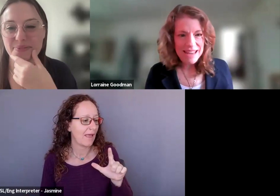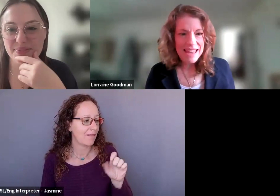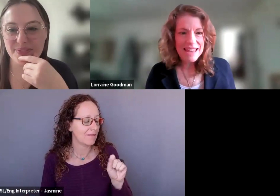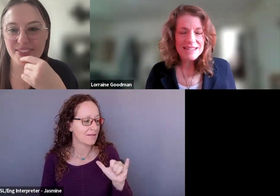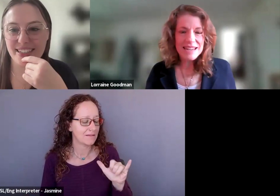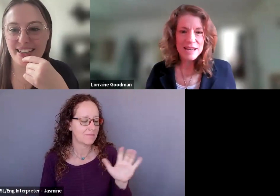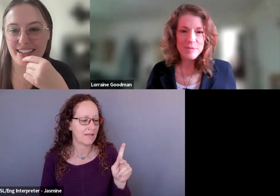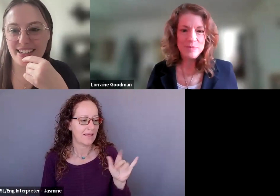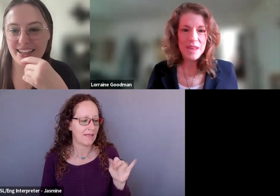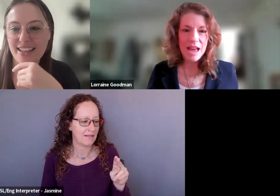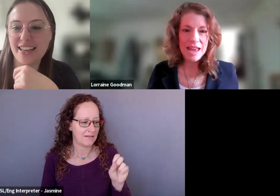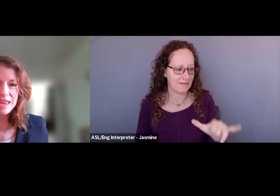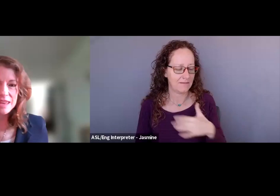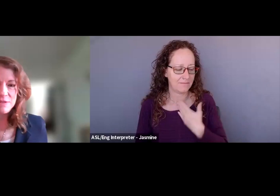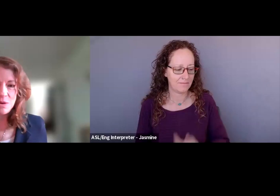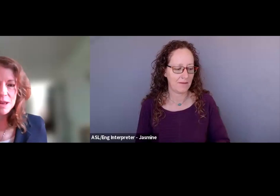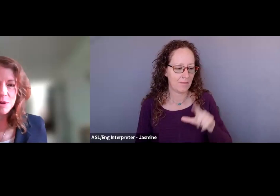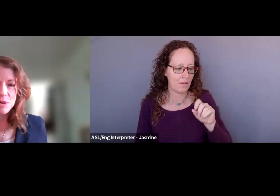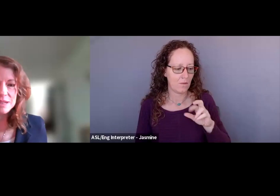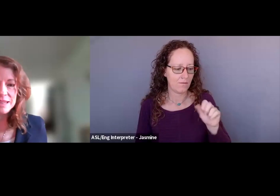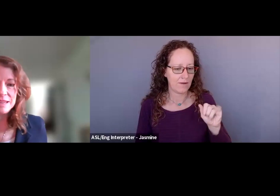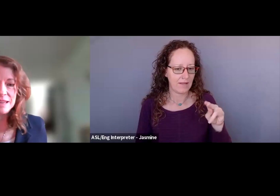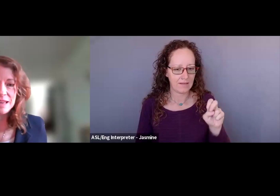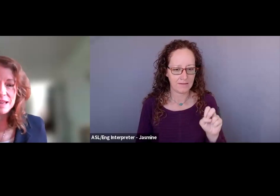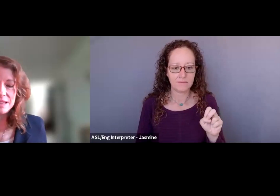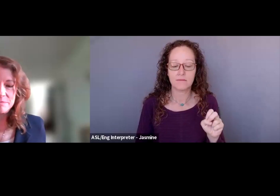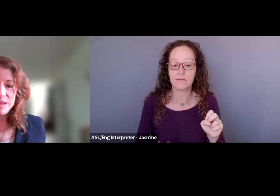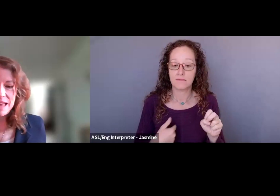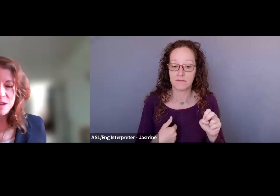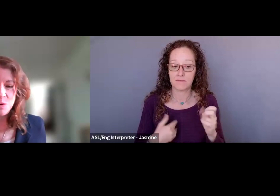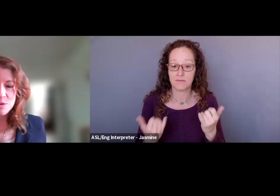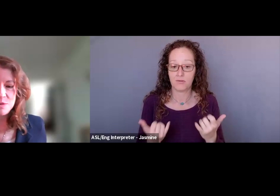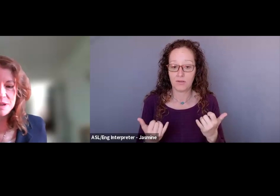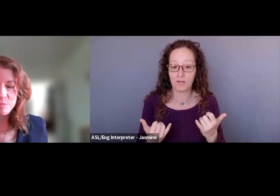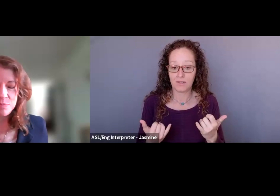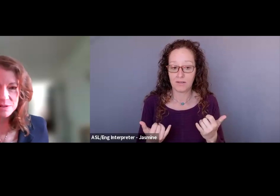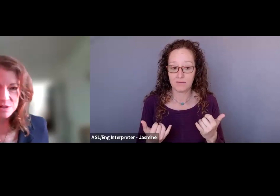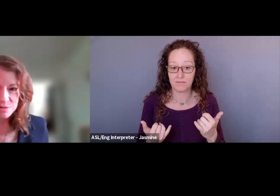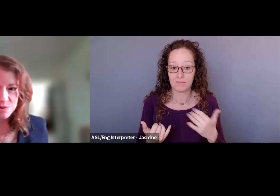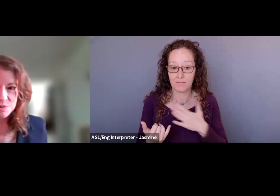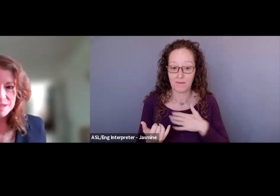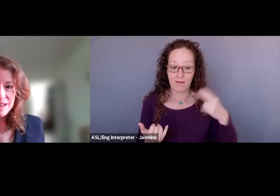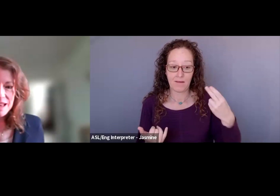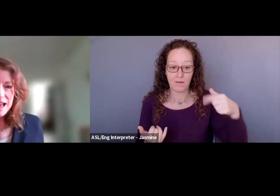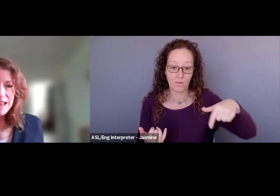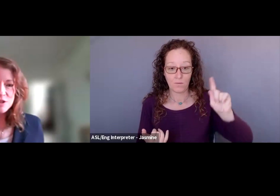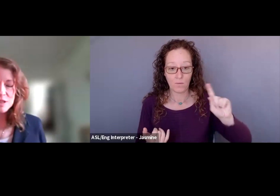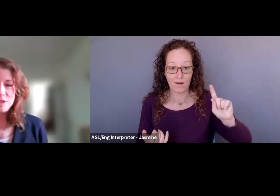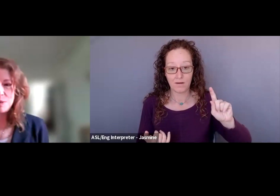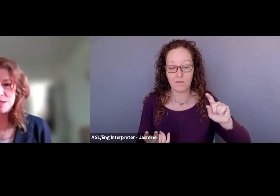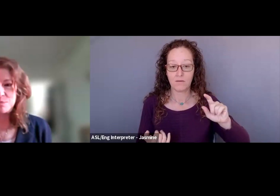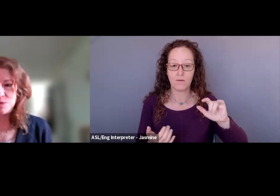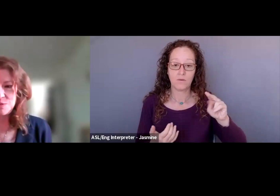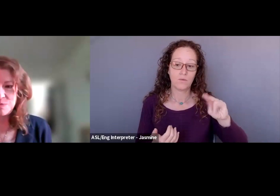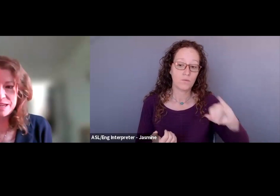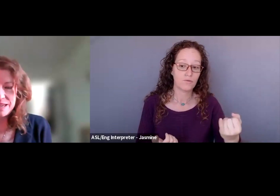Lorraine, and even though I'm currently headquartered in Princeton, New Jersey, I actually